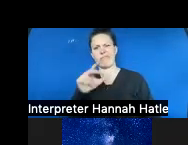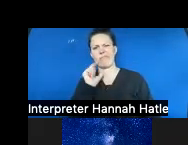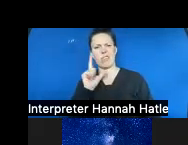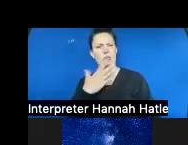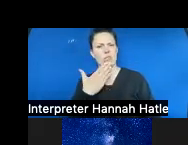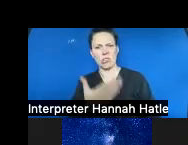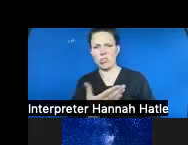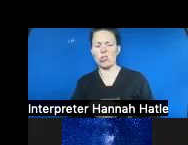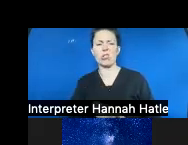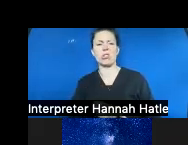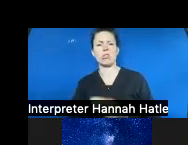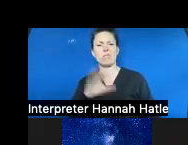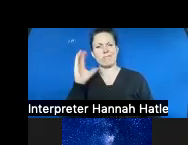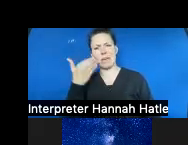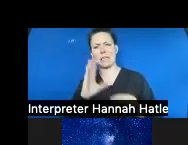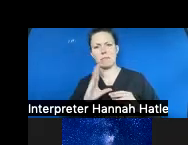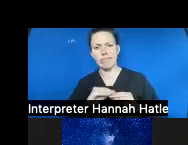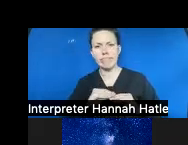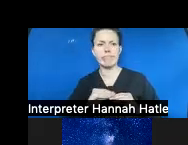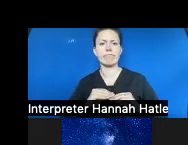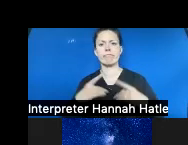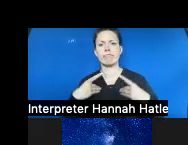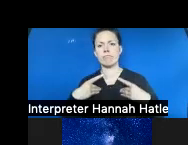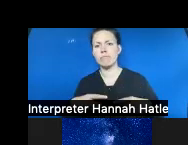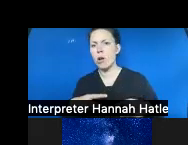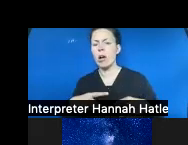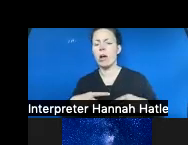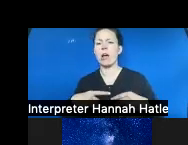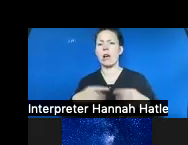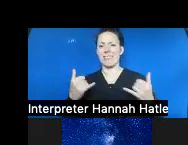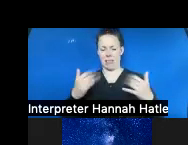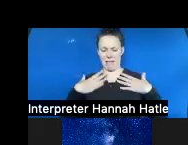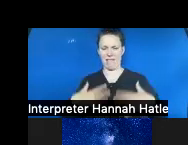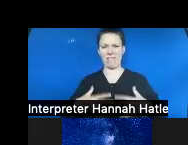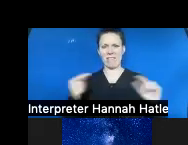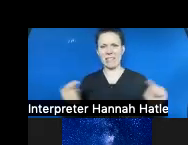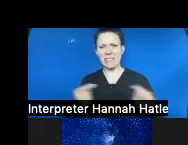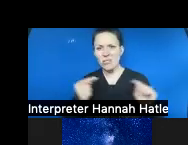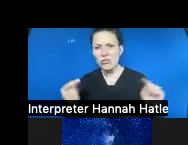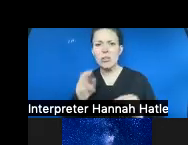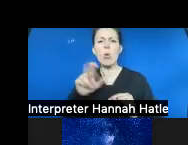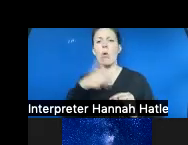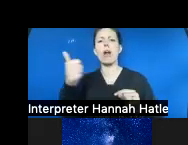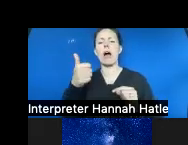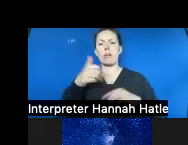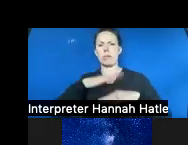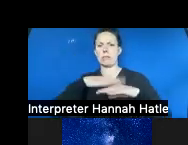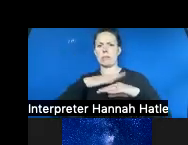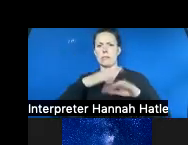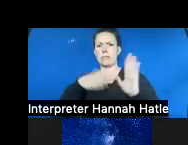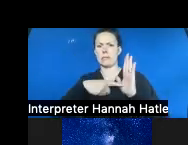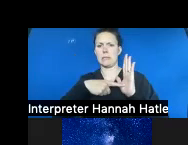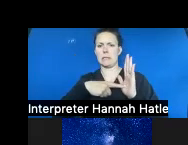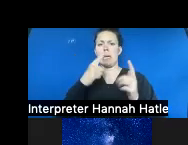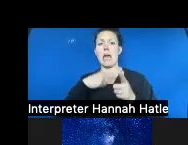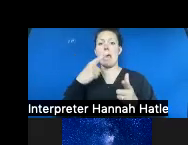or depressed, showed up with injuries or other signs of trafficking or abuse. And then the parent, as soon as anything